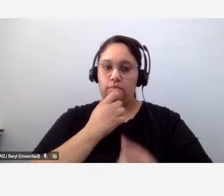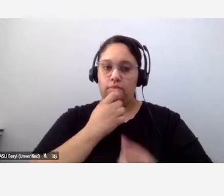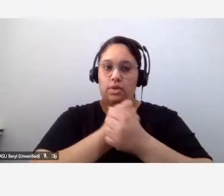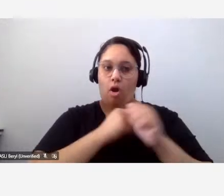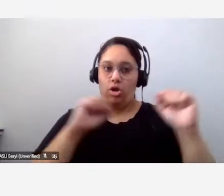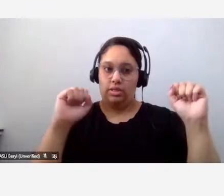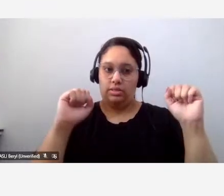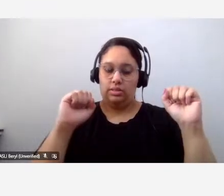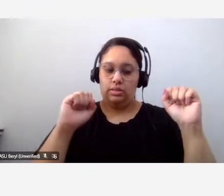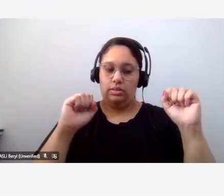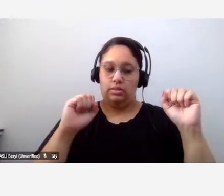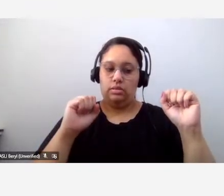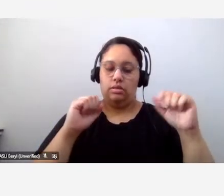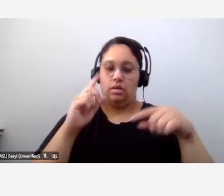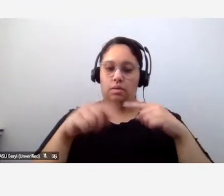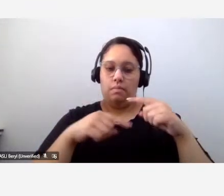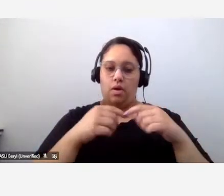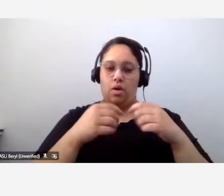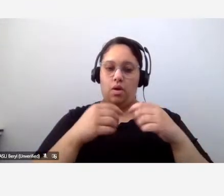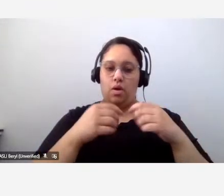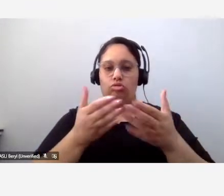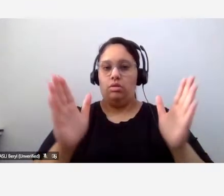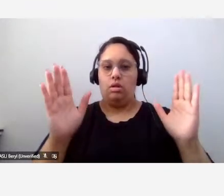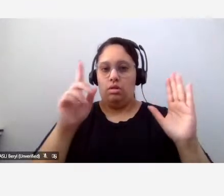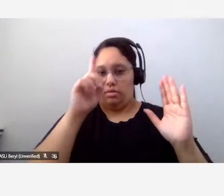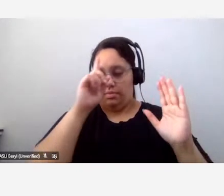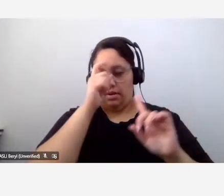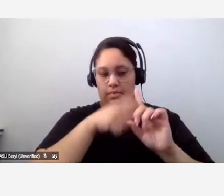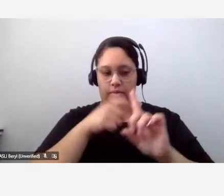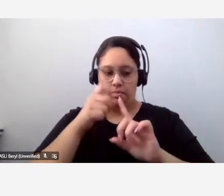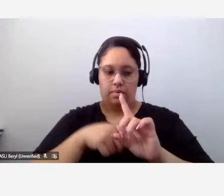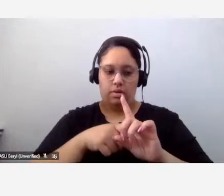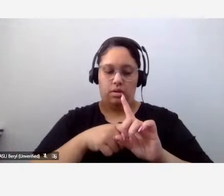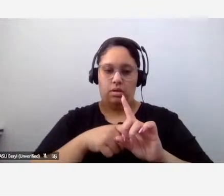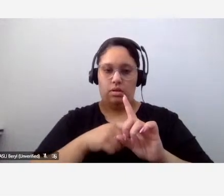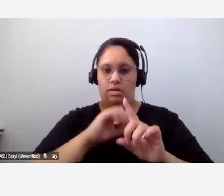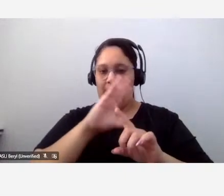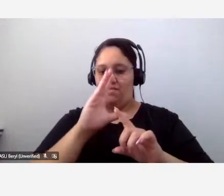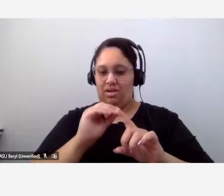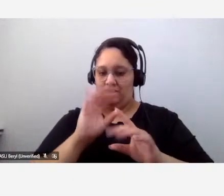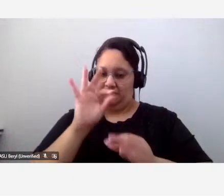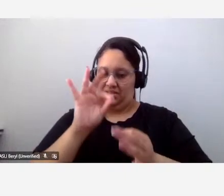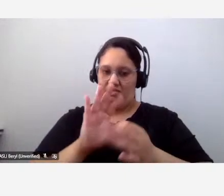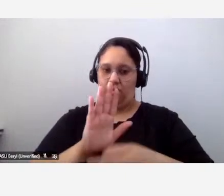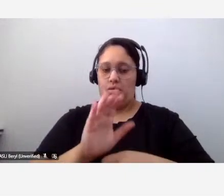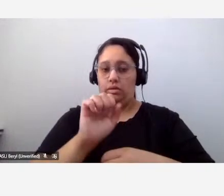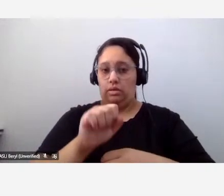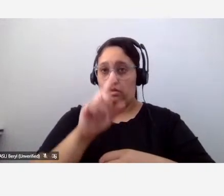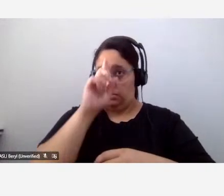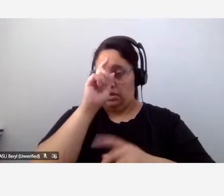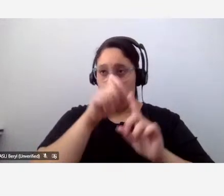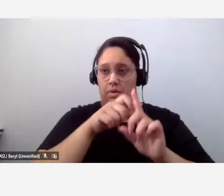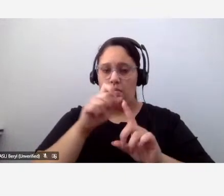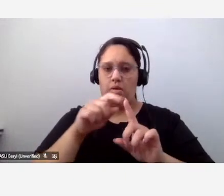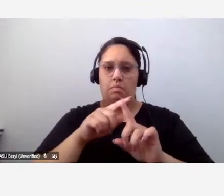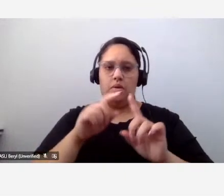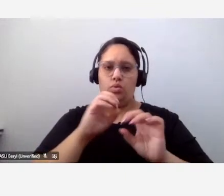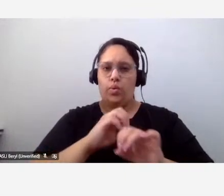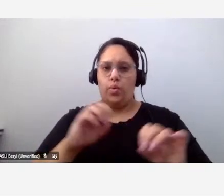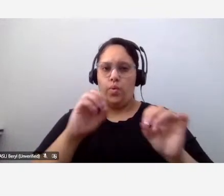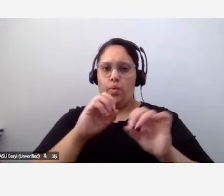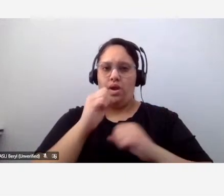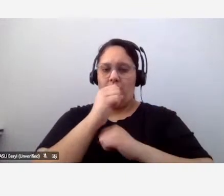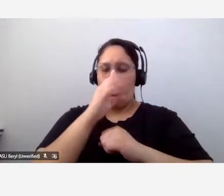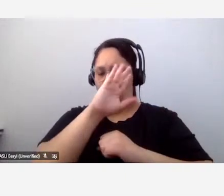liberation of Black people in general and Africans in particular. And in this instance, yes, you may have Black people, but no Africans in this